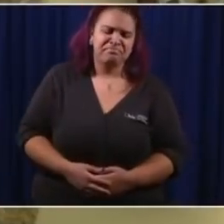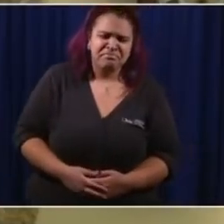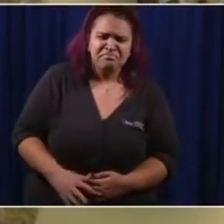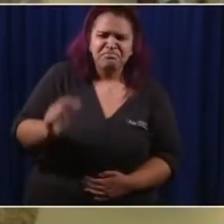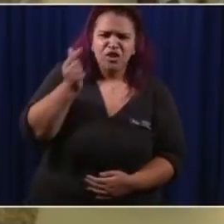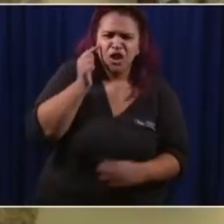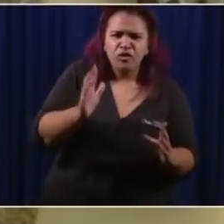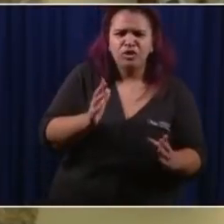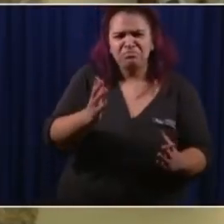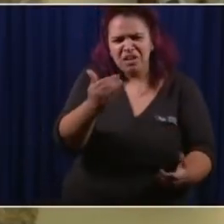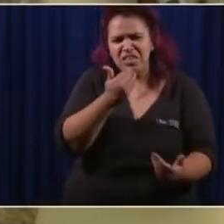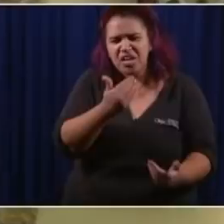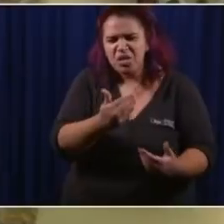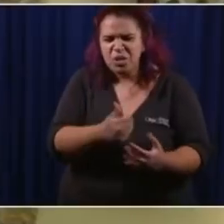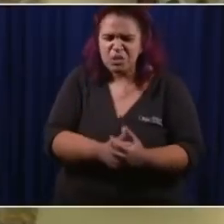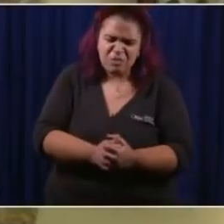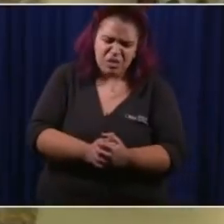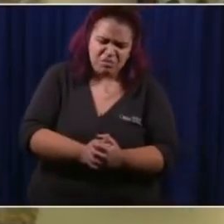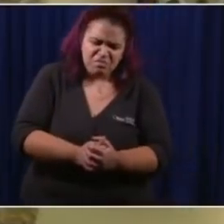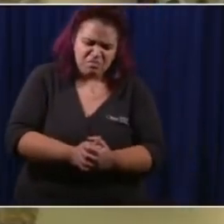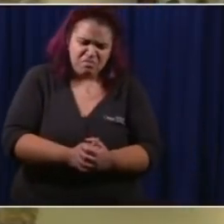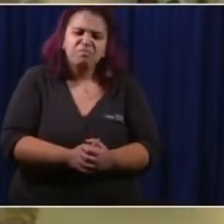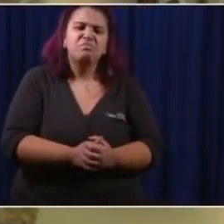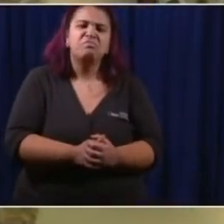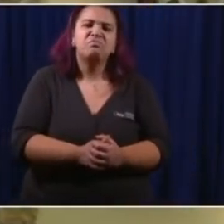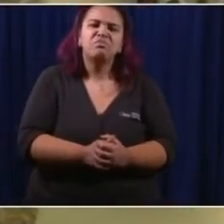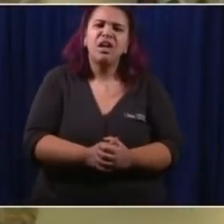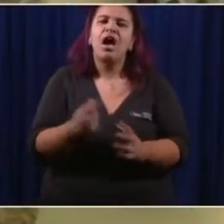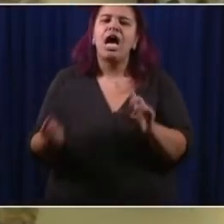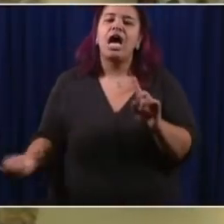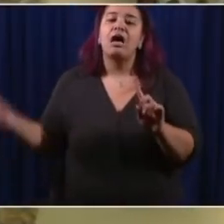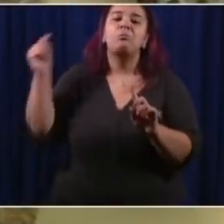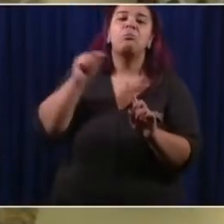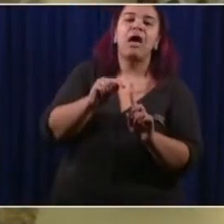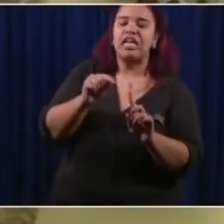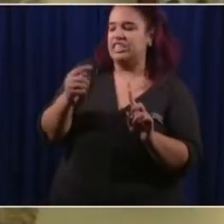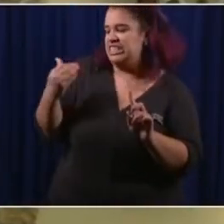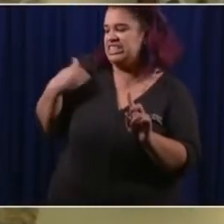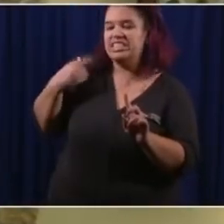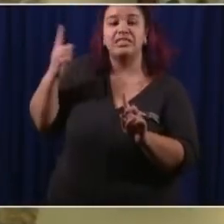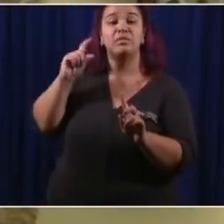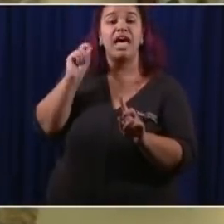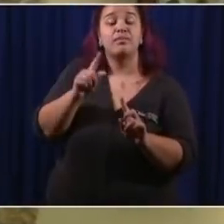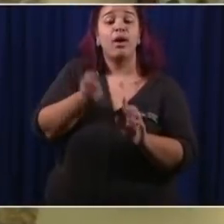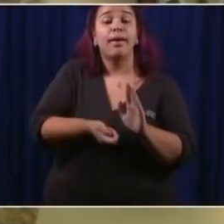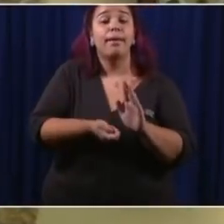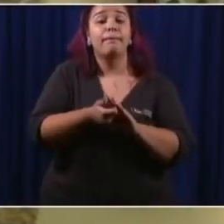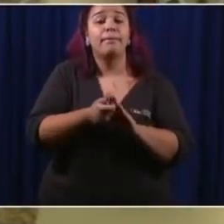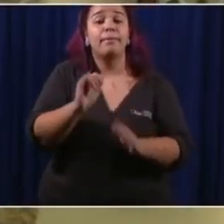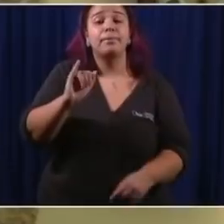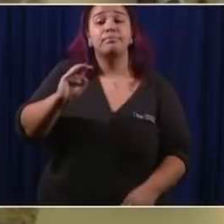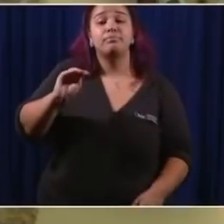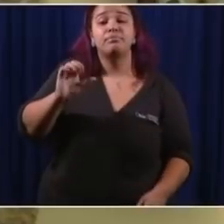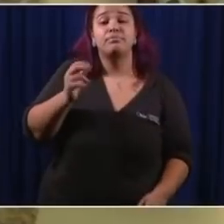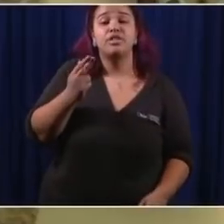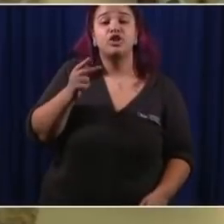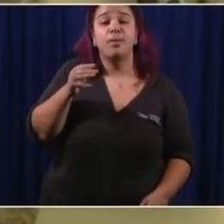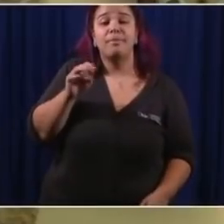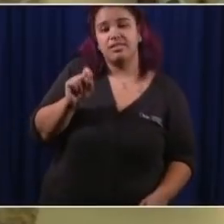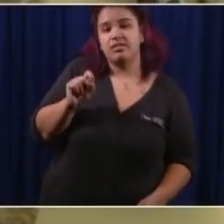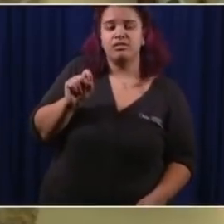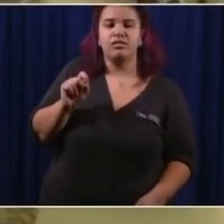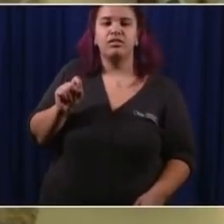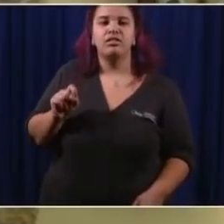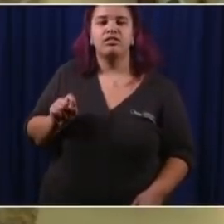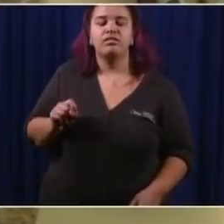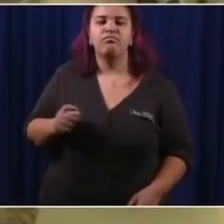Governor, thank you. The question, I want to go back to the articles of impeachment. In terms of defending your approach here, what would you tell the people